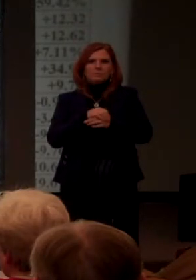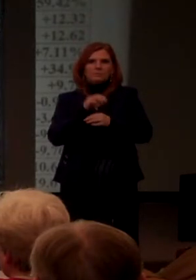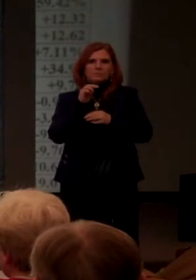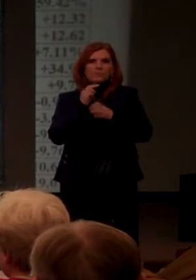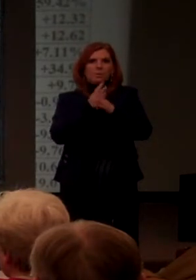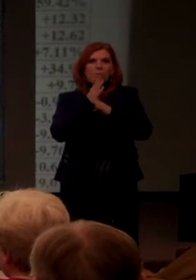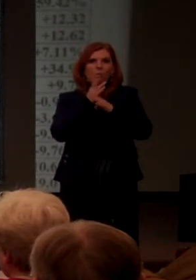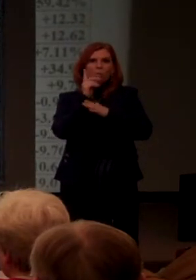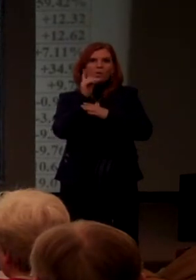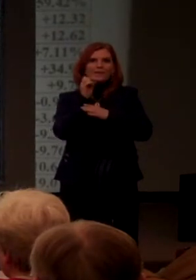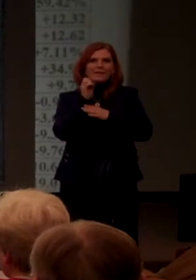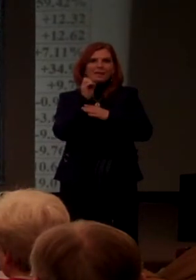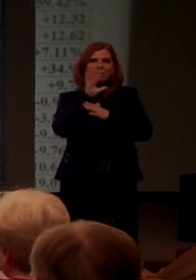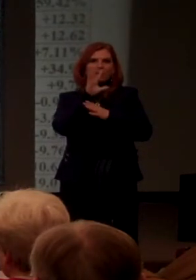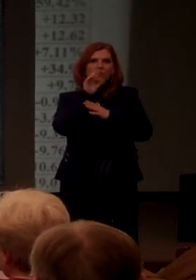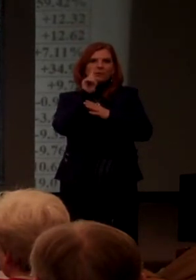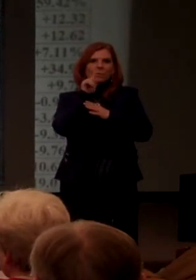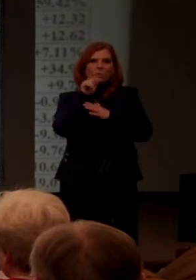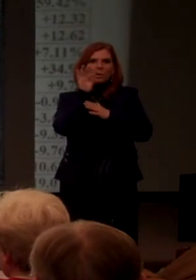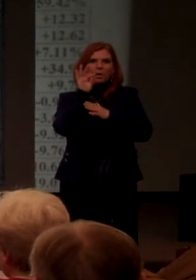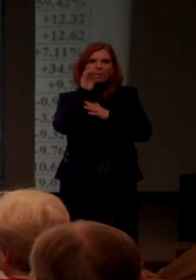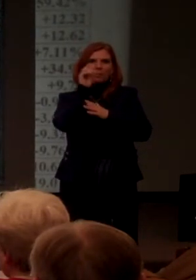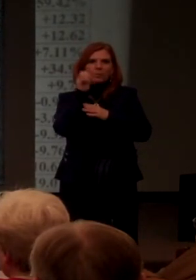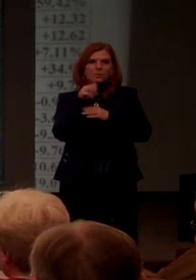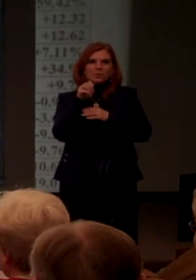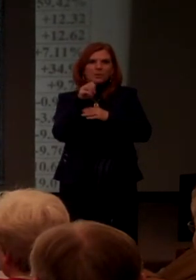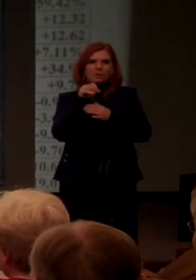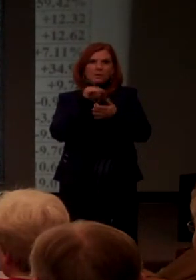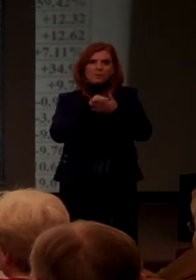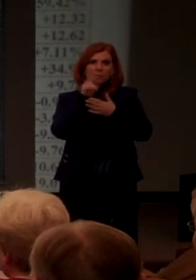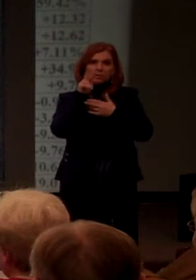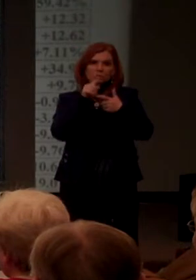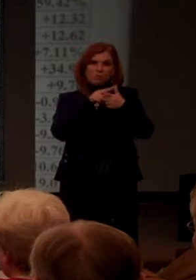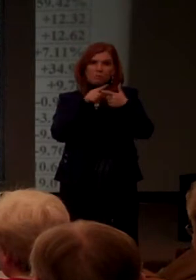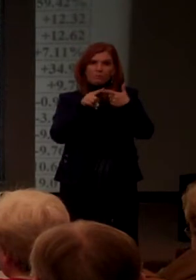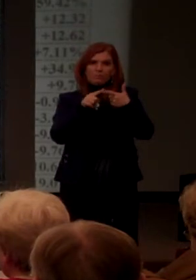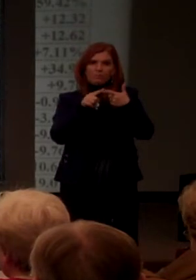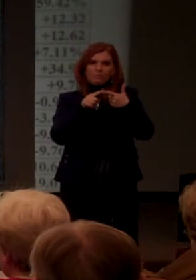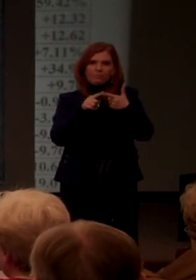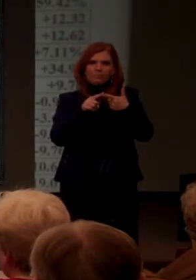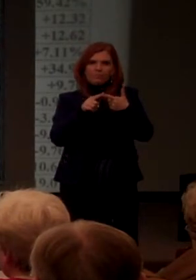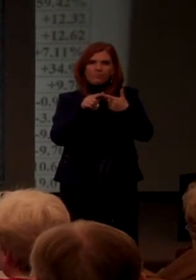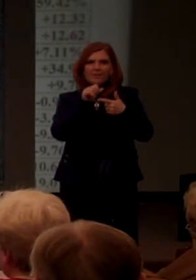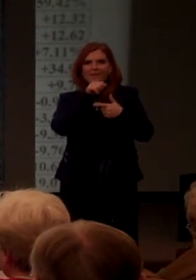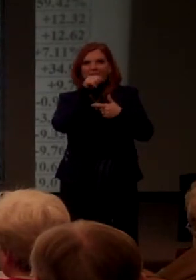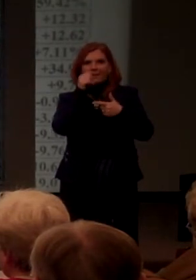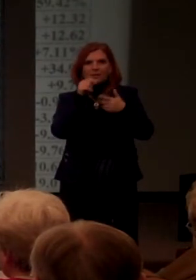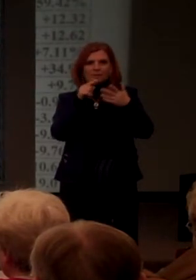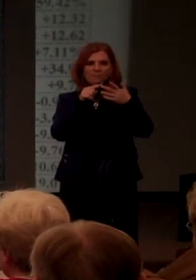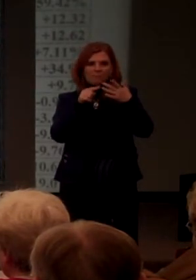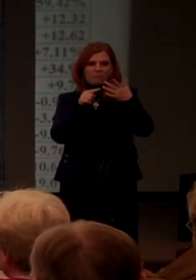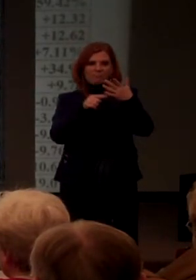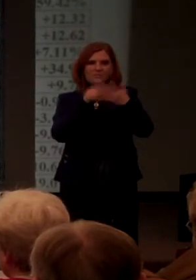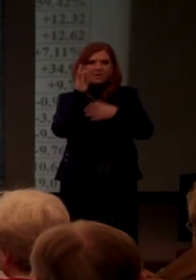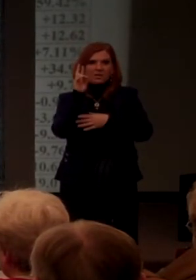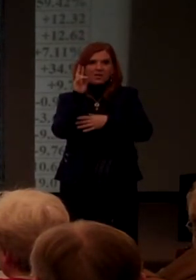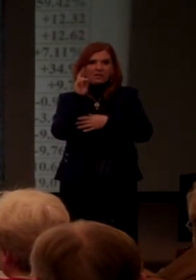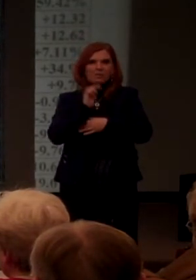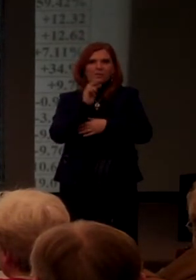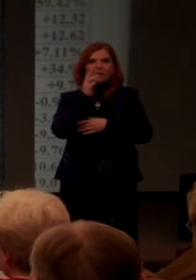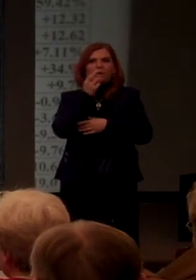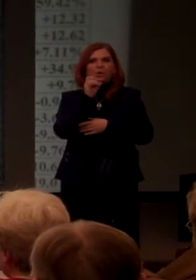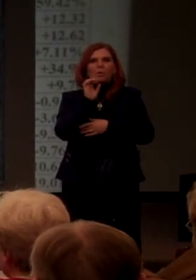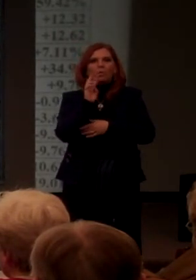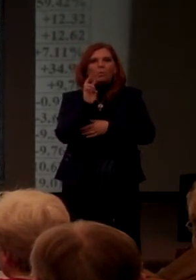Woodsdale, 51.9%. That's 2, right? Here are the other 7.